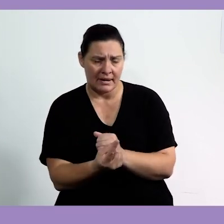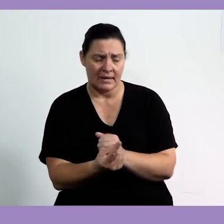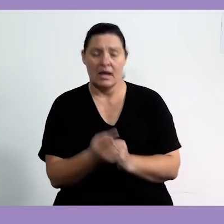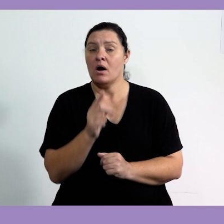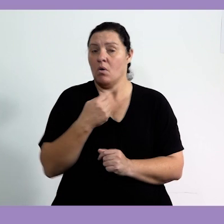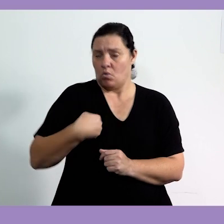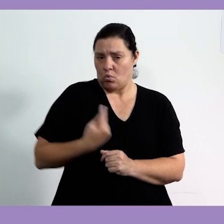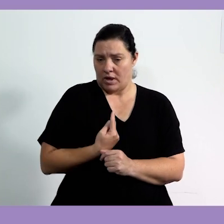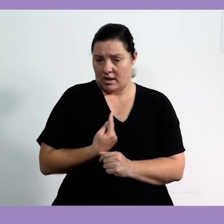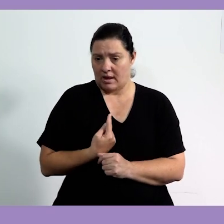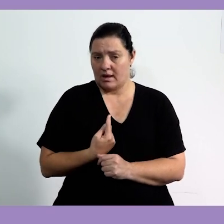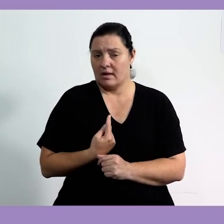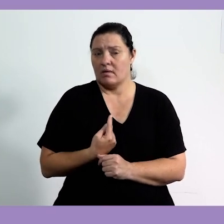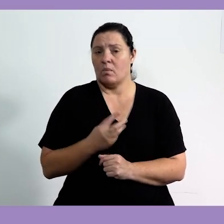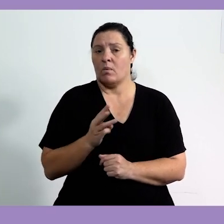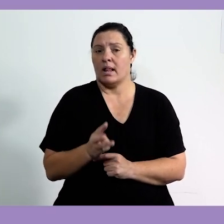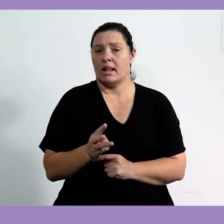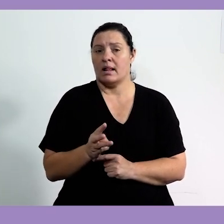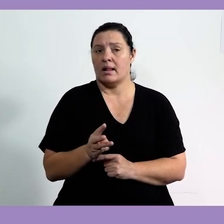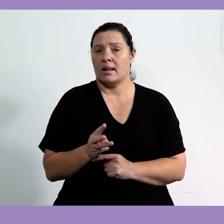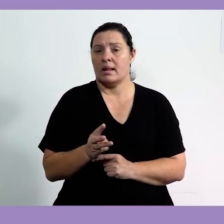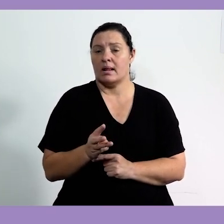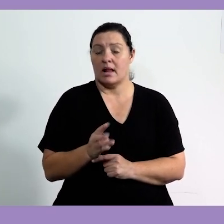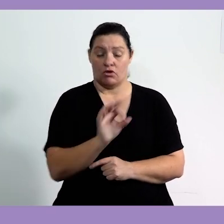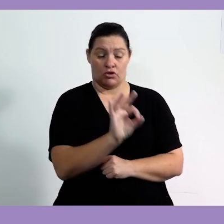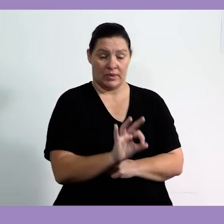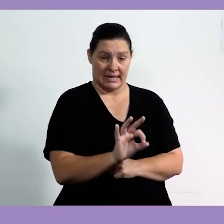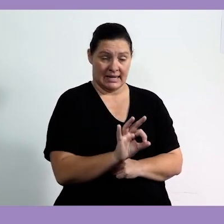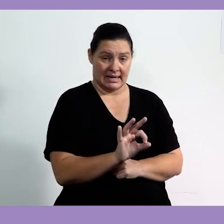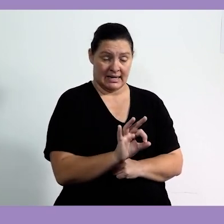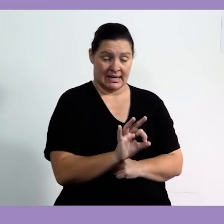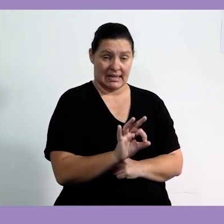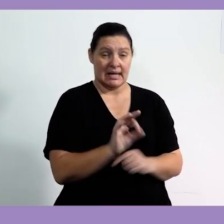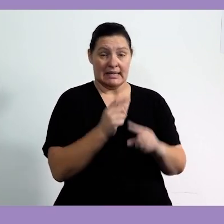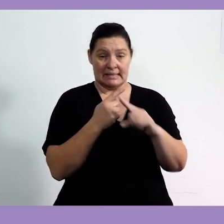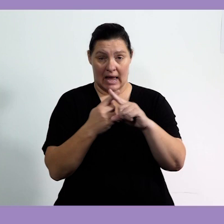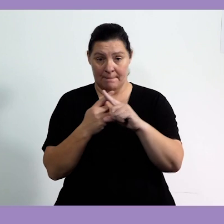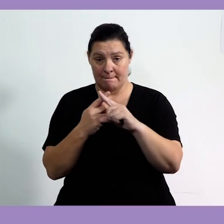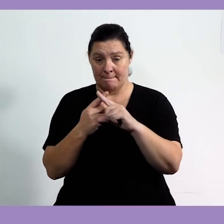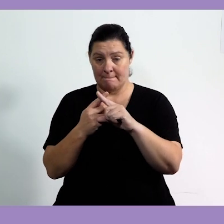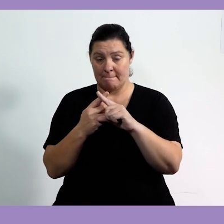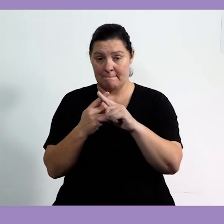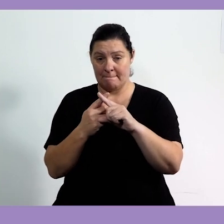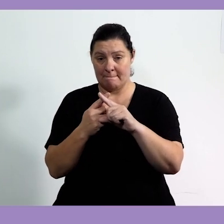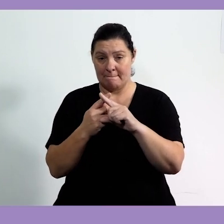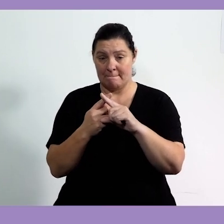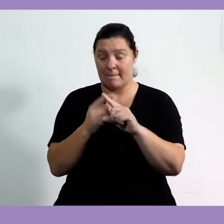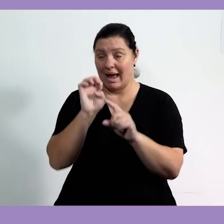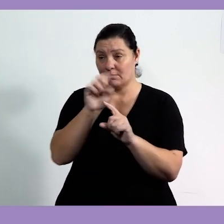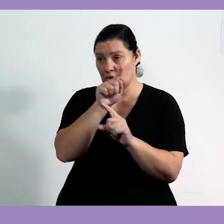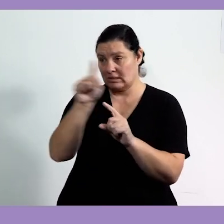there is that we are going to take the 3 and we are going to multiply